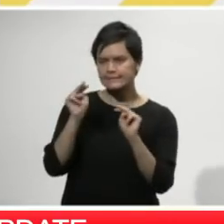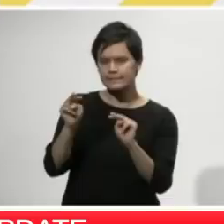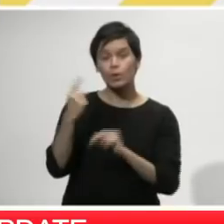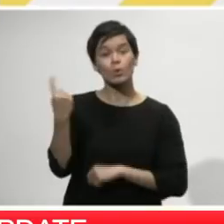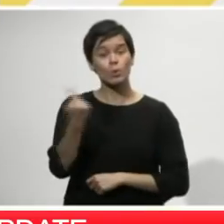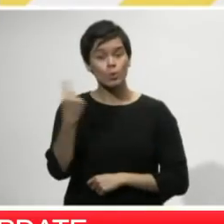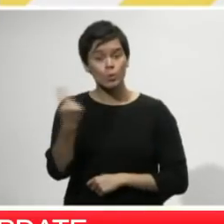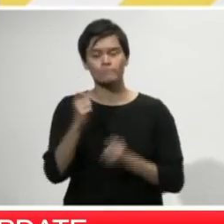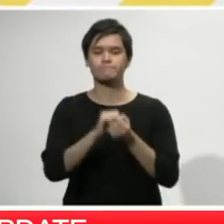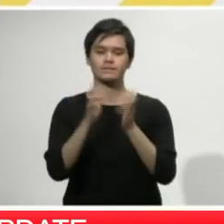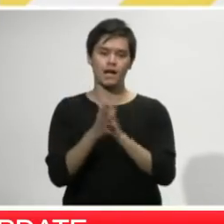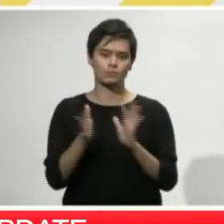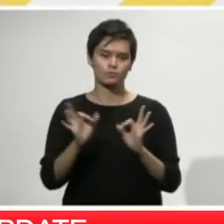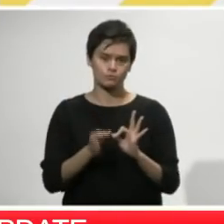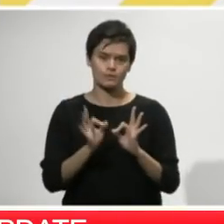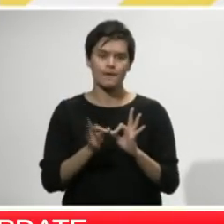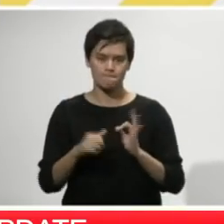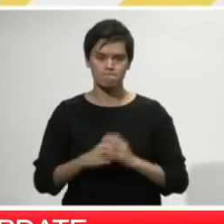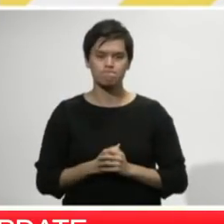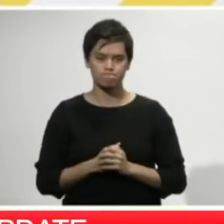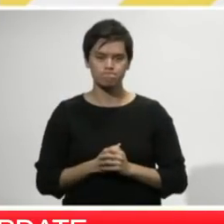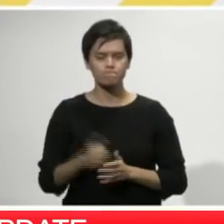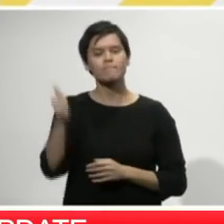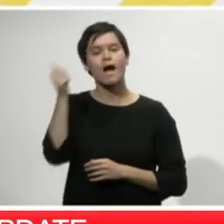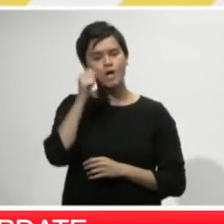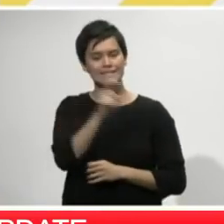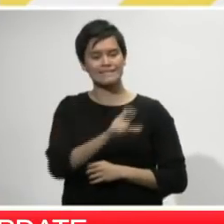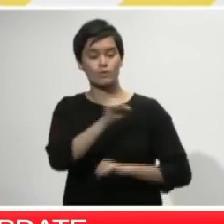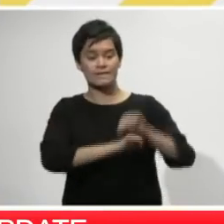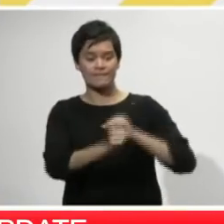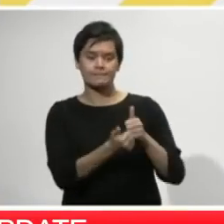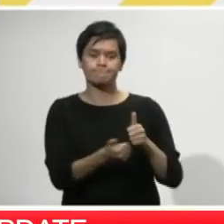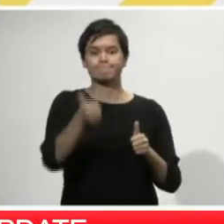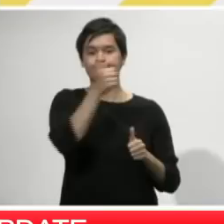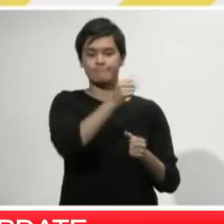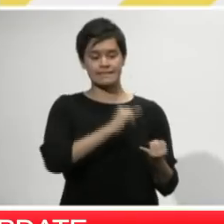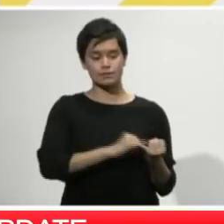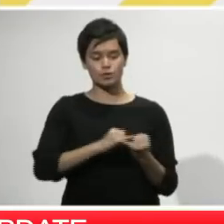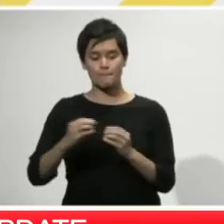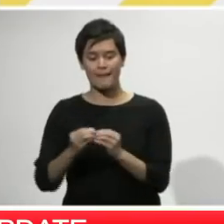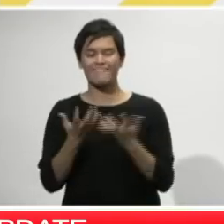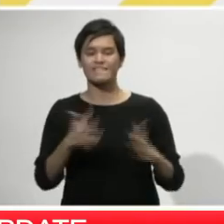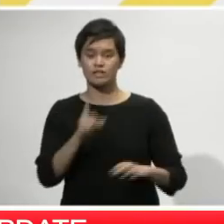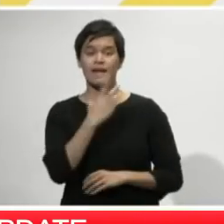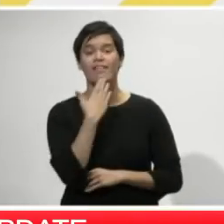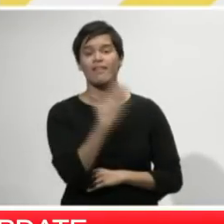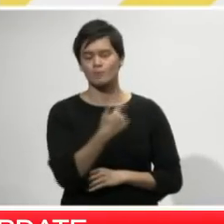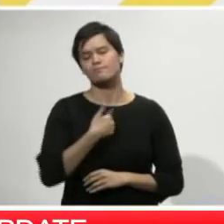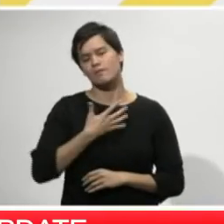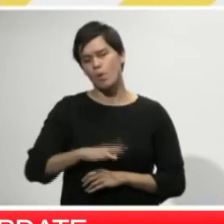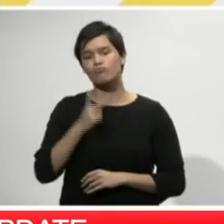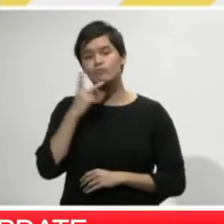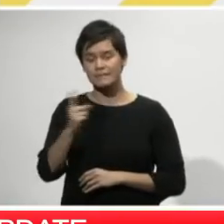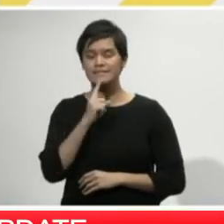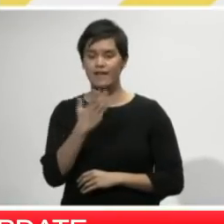conferences, and that is our sign language interpreters. I know Civil Defence Director Sarah Stewart-Black issued a thank you earlier today, and I want to